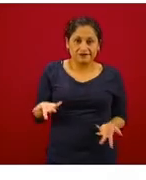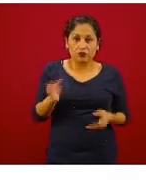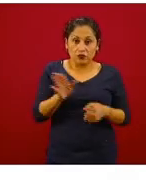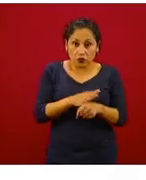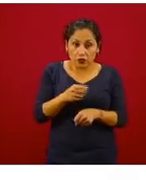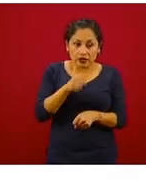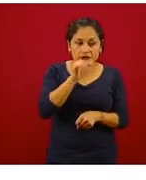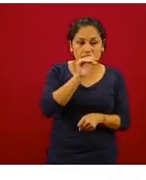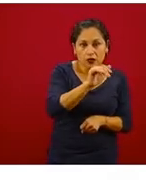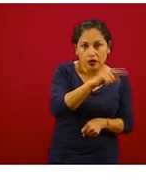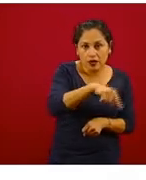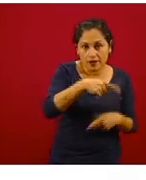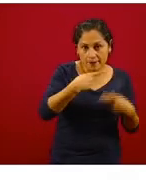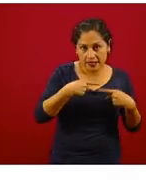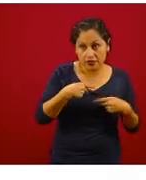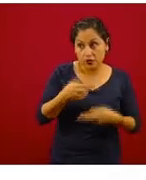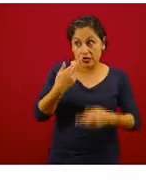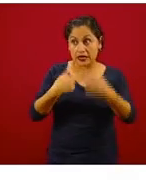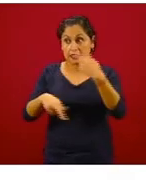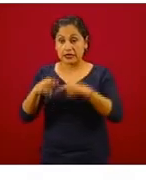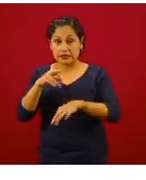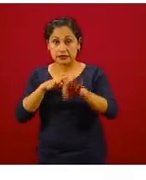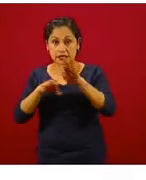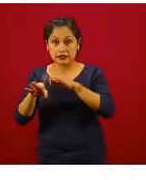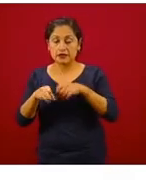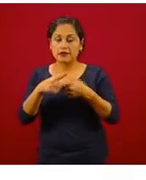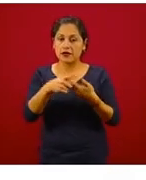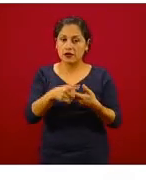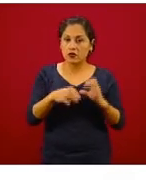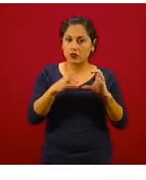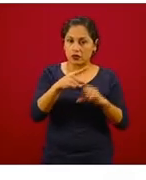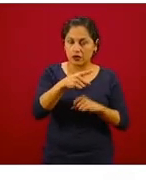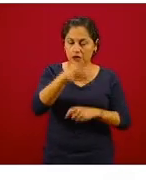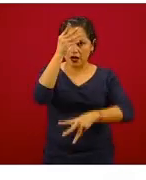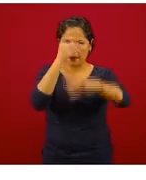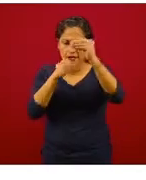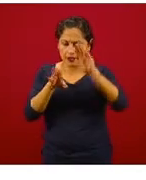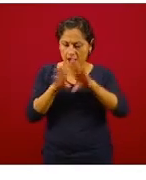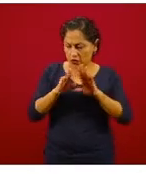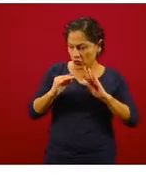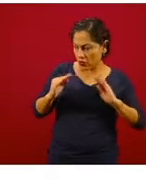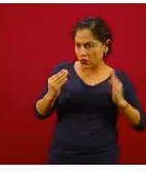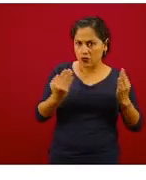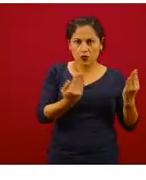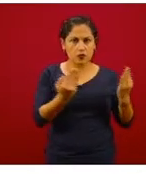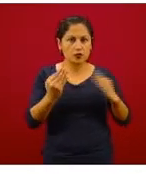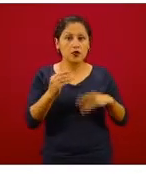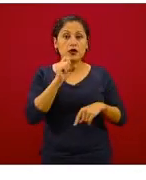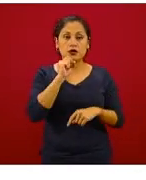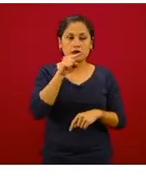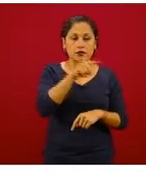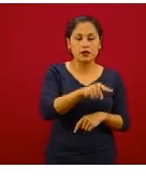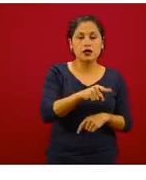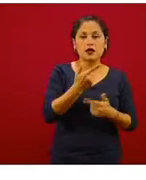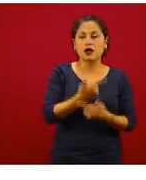not fun because you might feel more like trapped, but this is the new